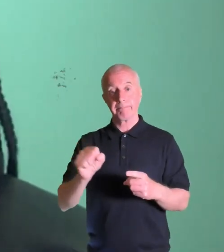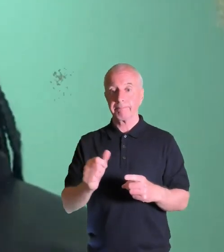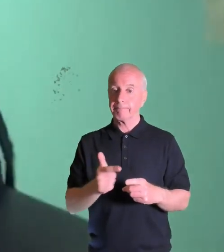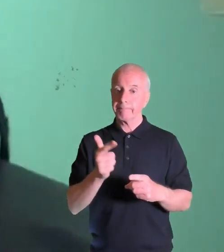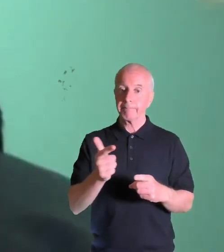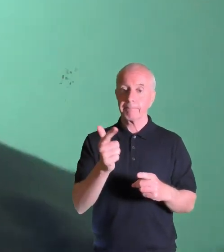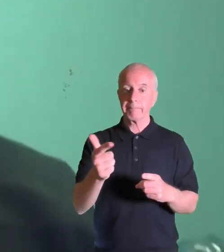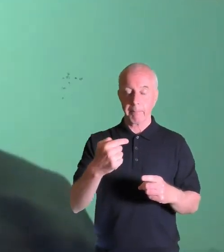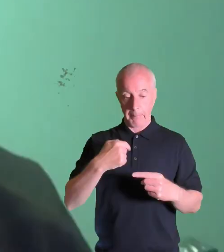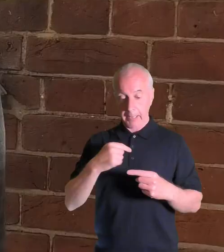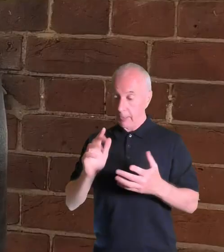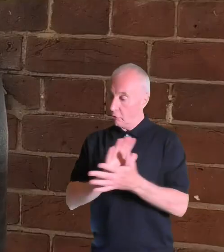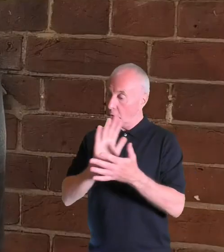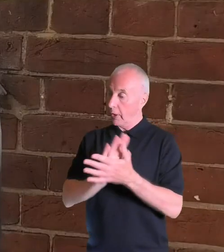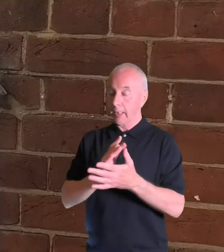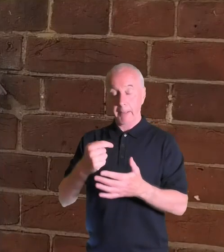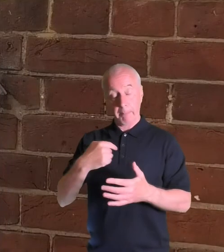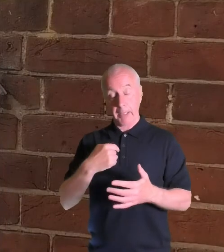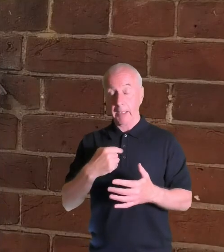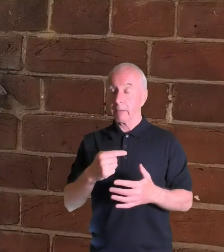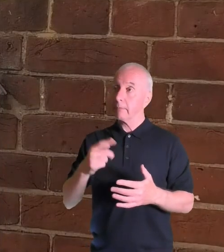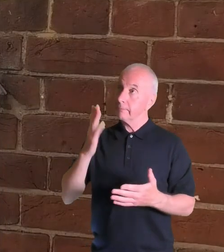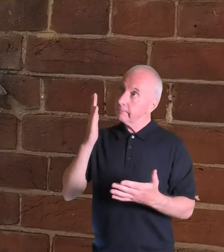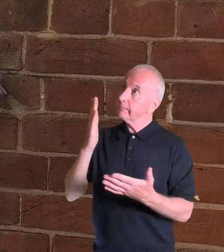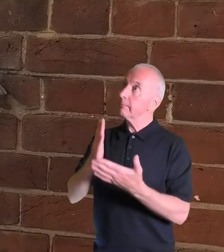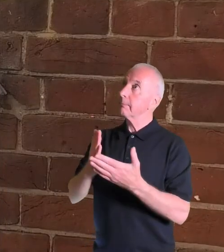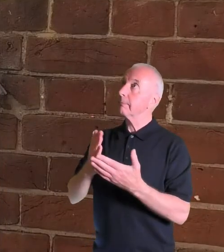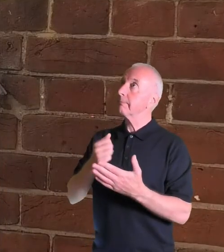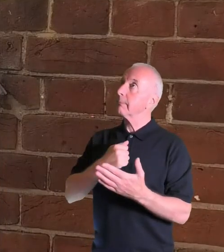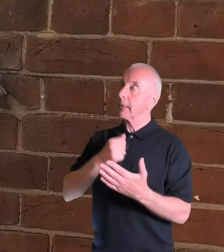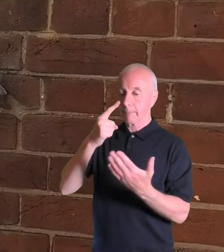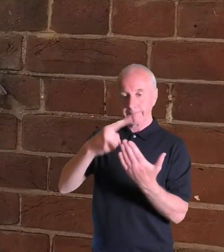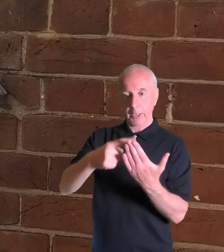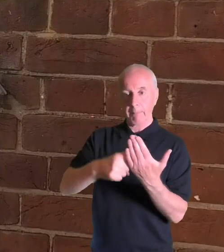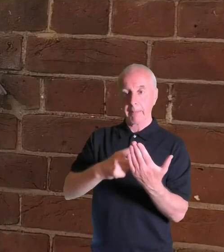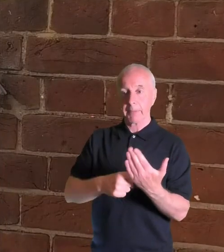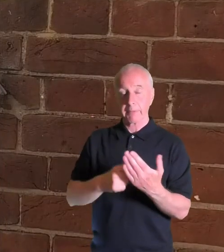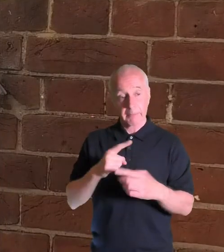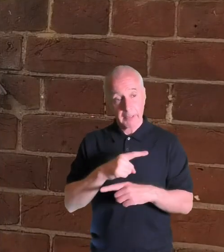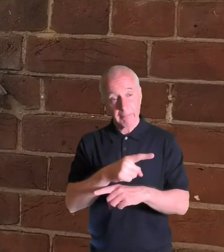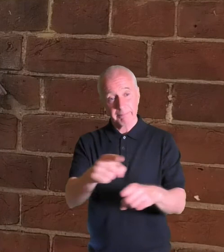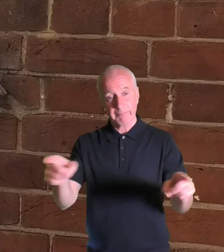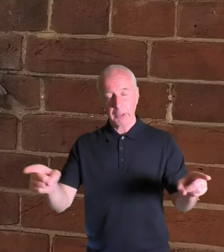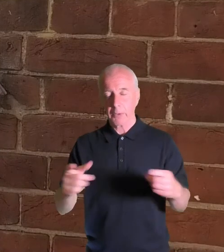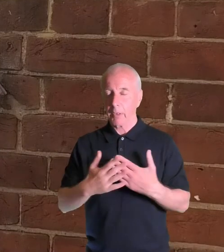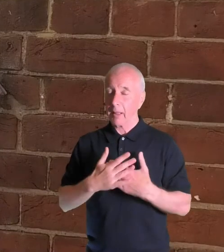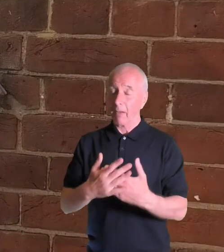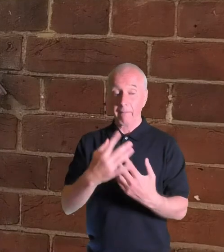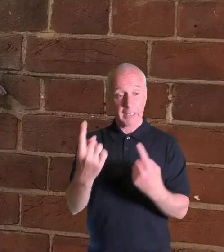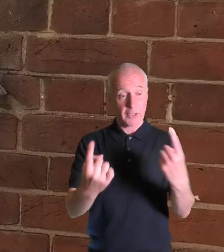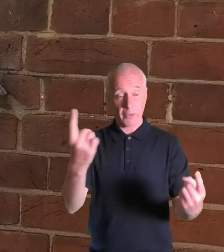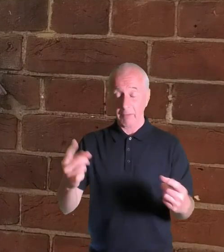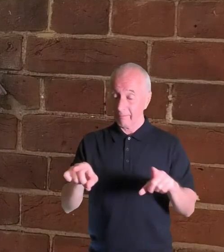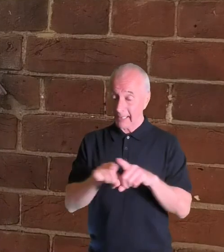that your joy may be complete. This is my commandment, that you love one another as I have loved